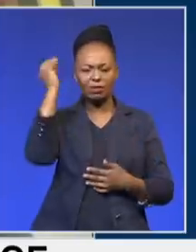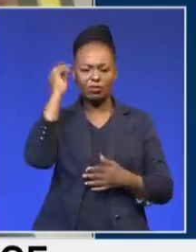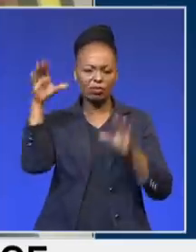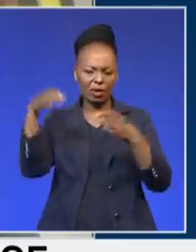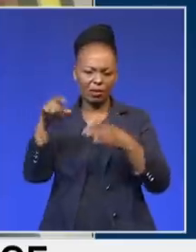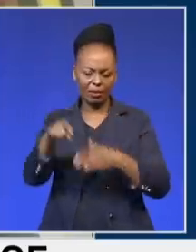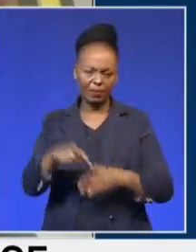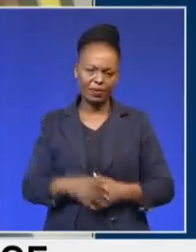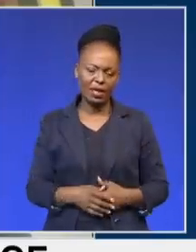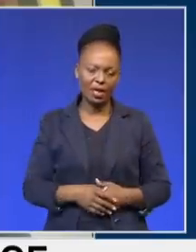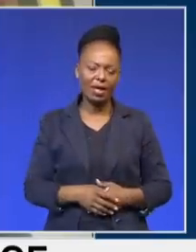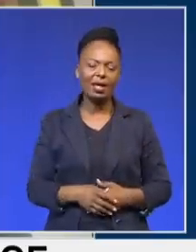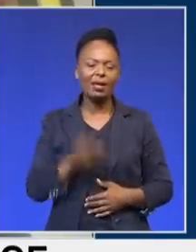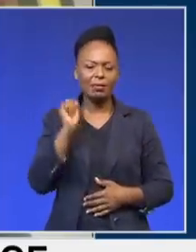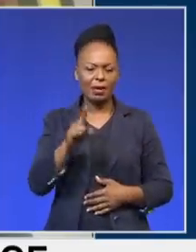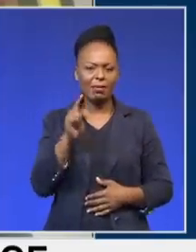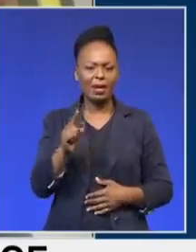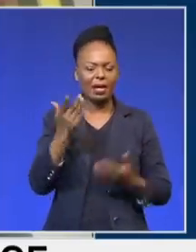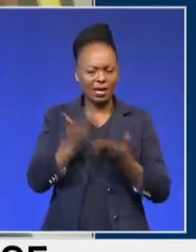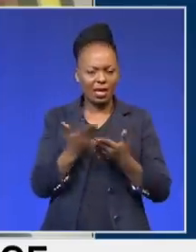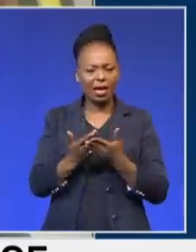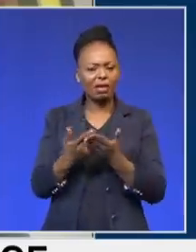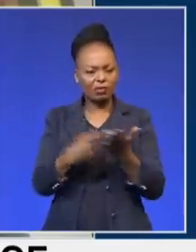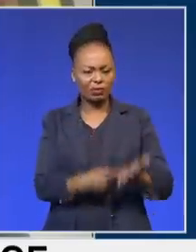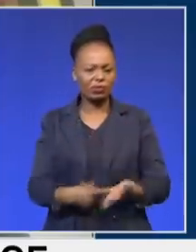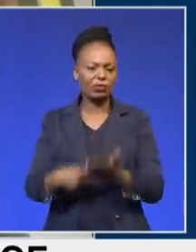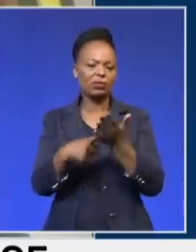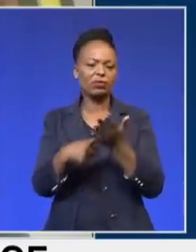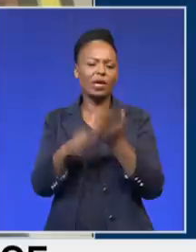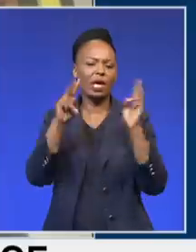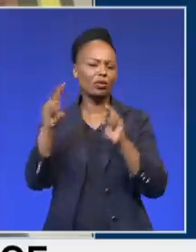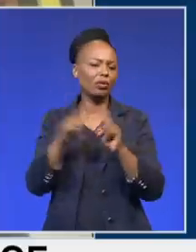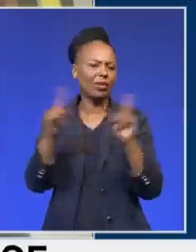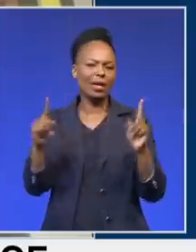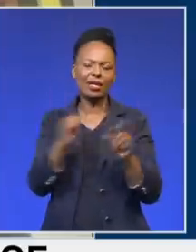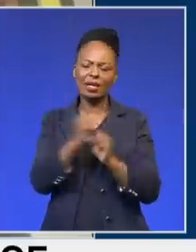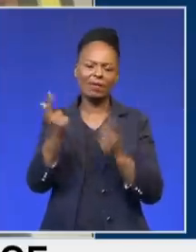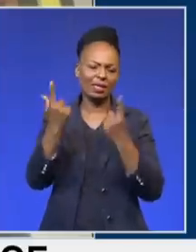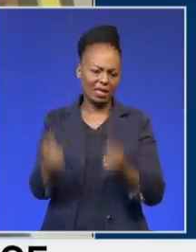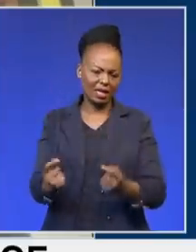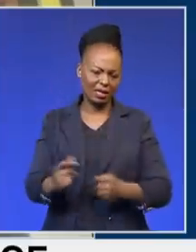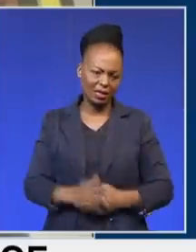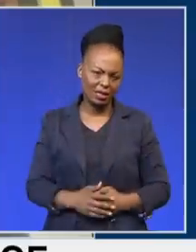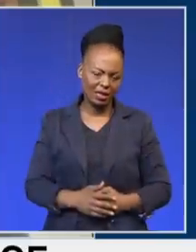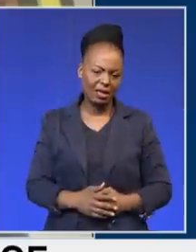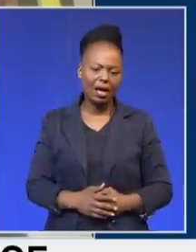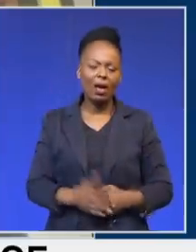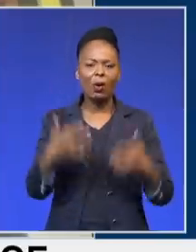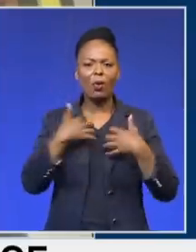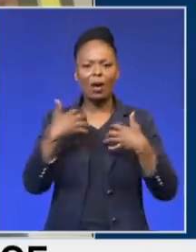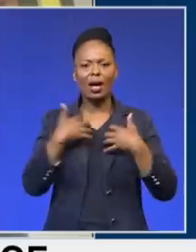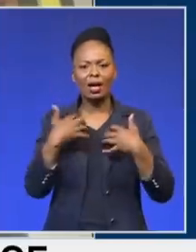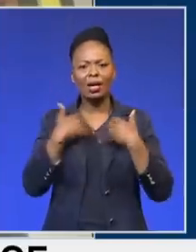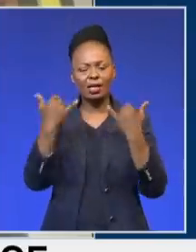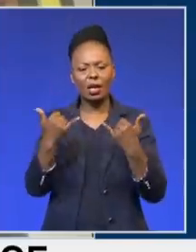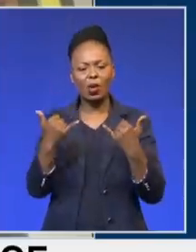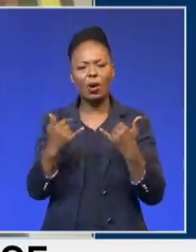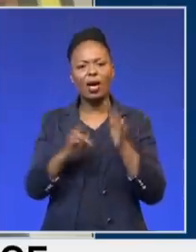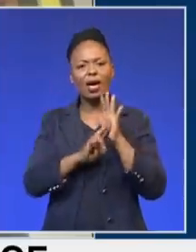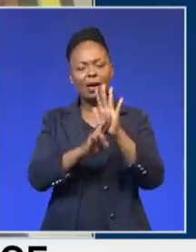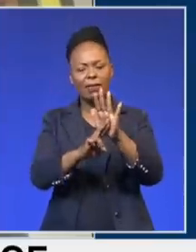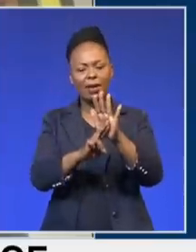then sort the issues. So they have not done that. And what was worrying is that, if you recall, the embassy once